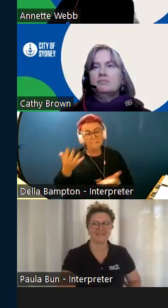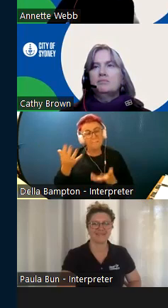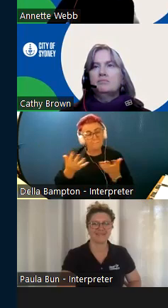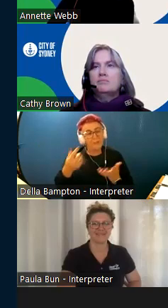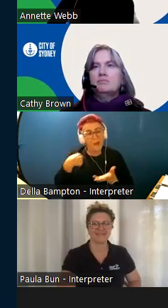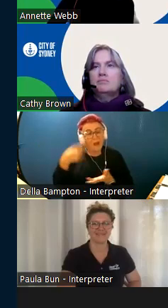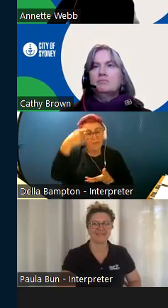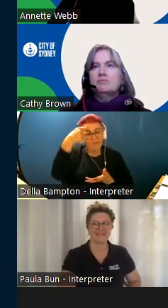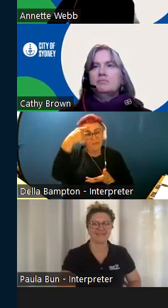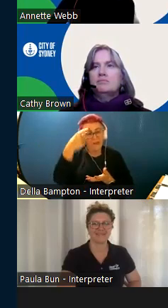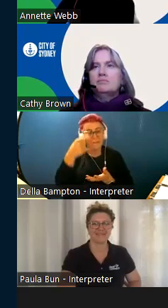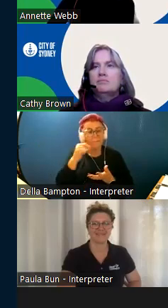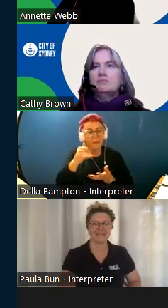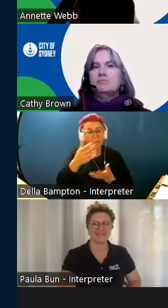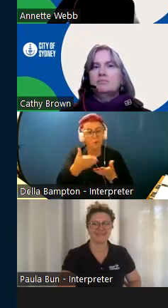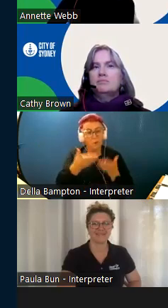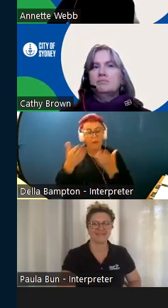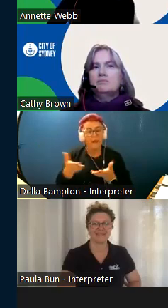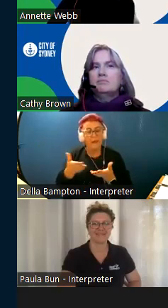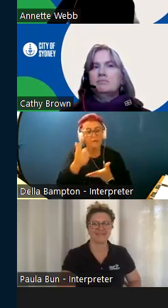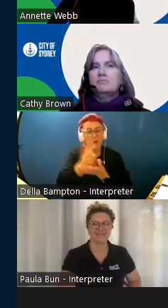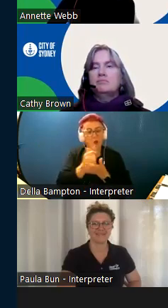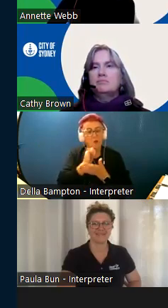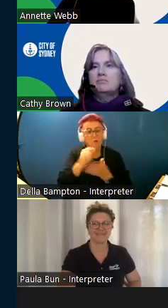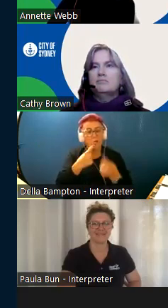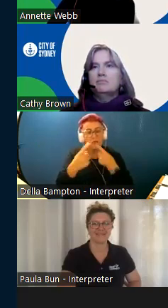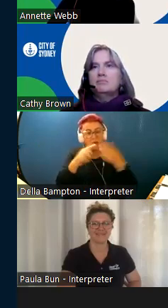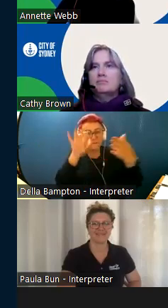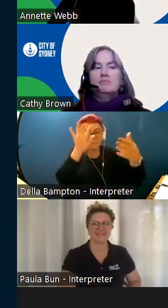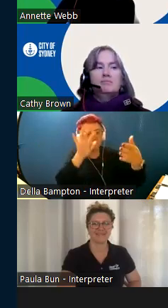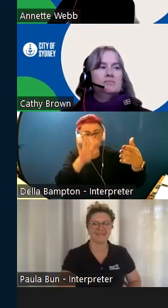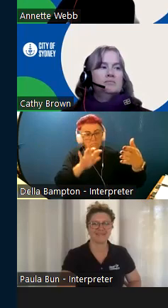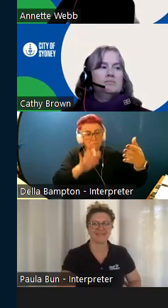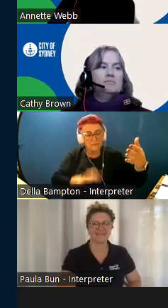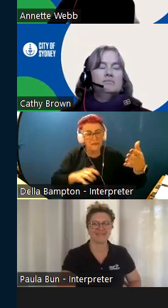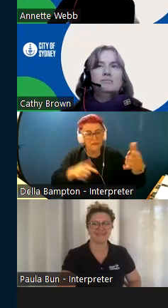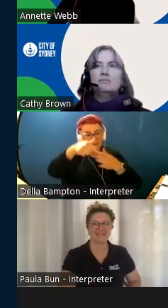I think just give as much detail as you can in your application.